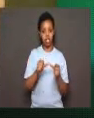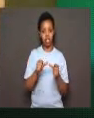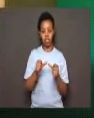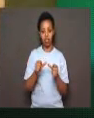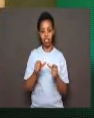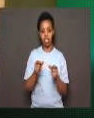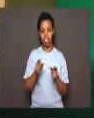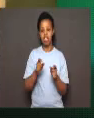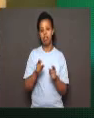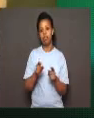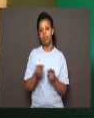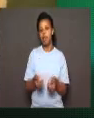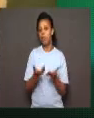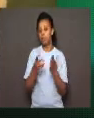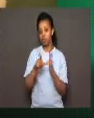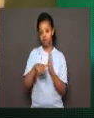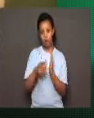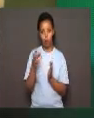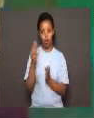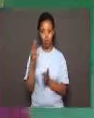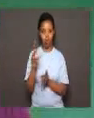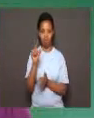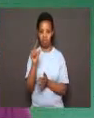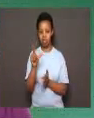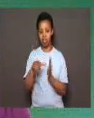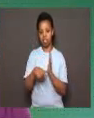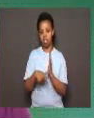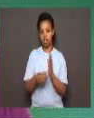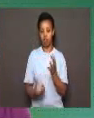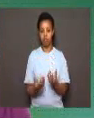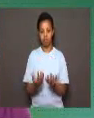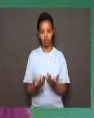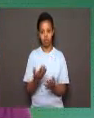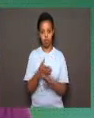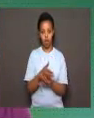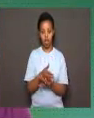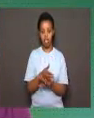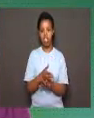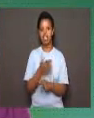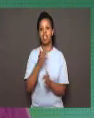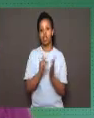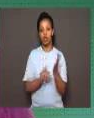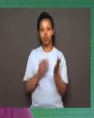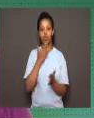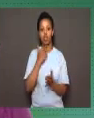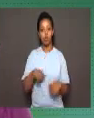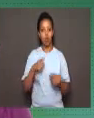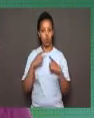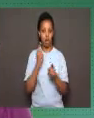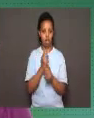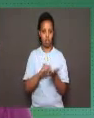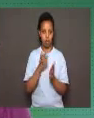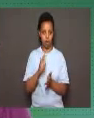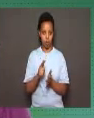for several minutes to test for the amount of reducing sugar present. Boiling